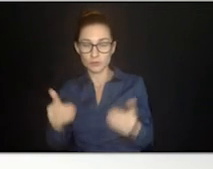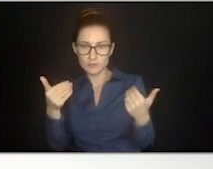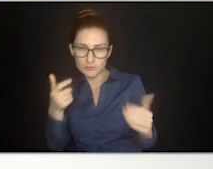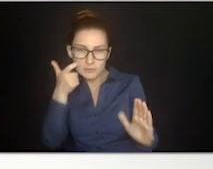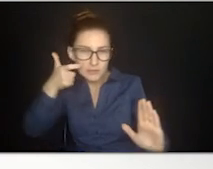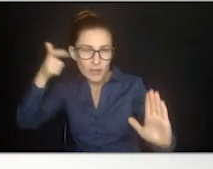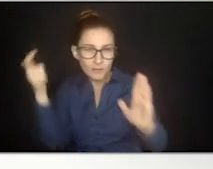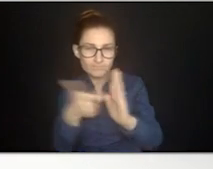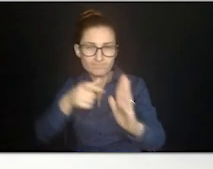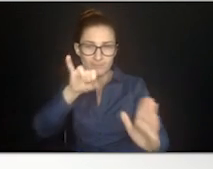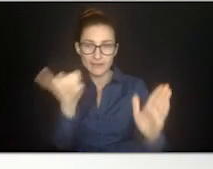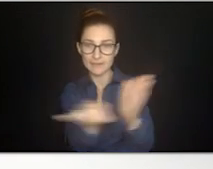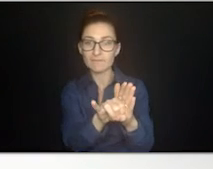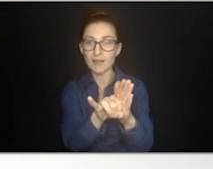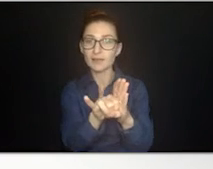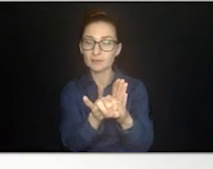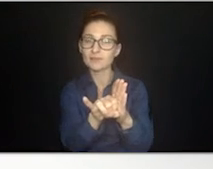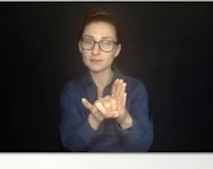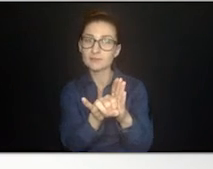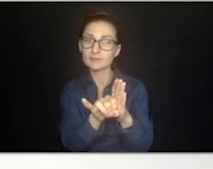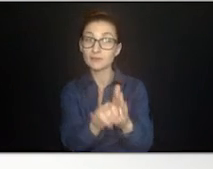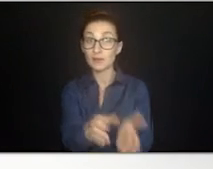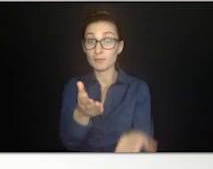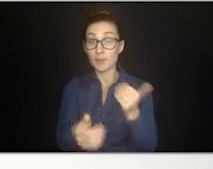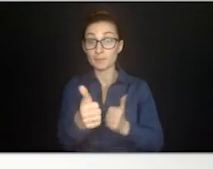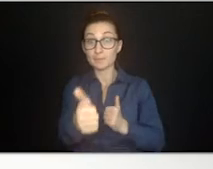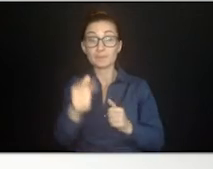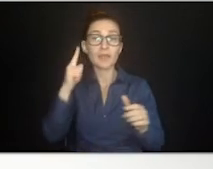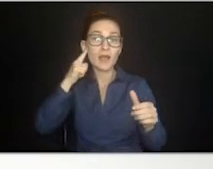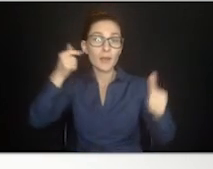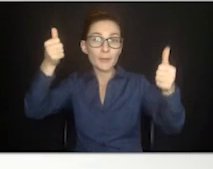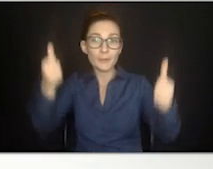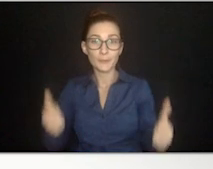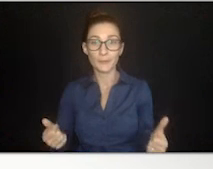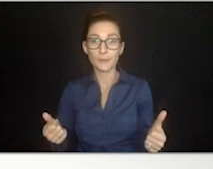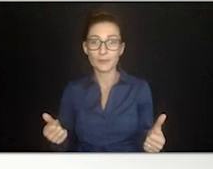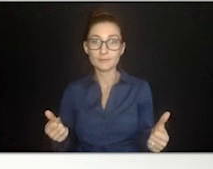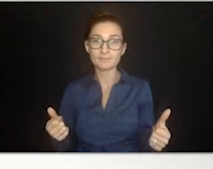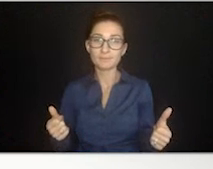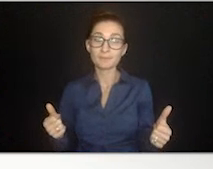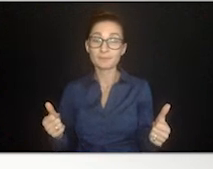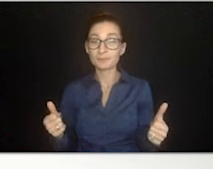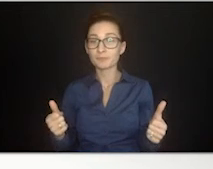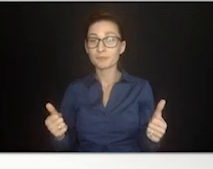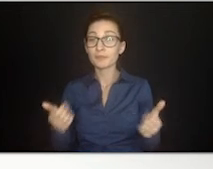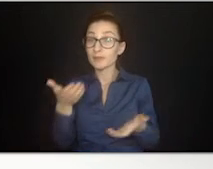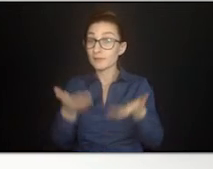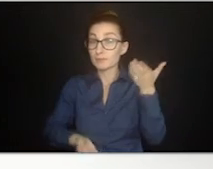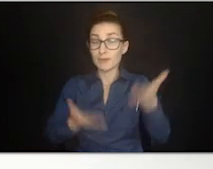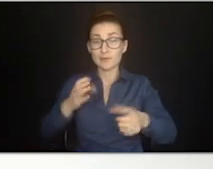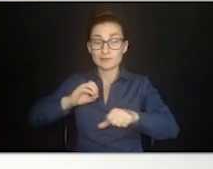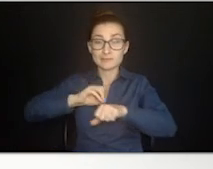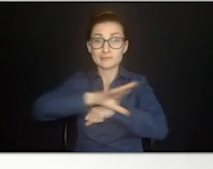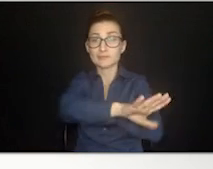identify indicators that a student may have a hearing loss and that hearing loss may impact an